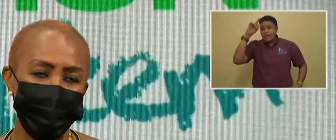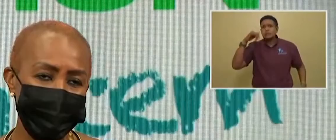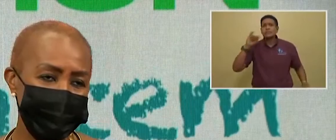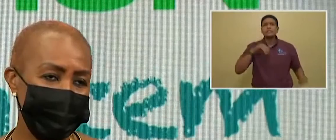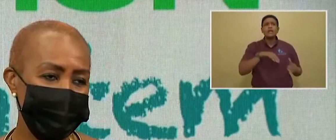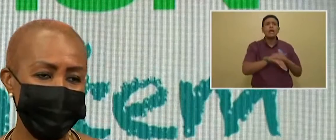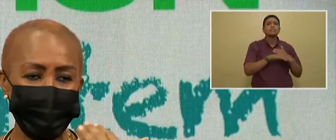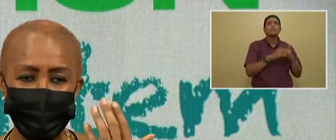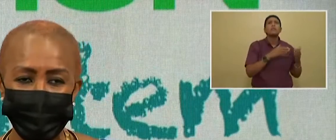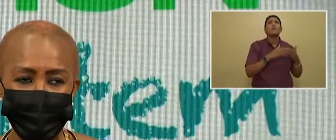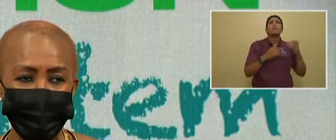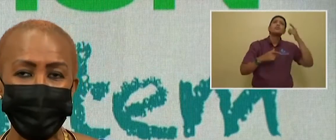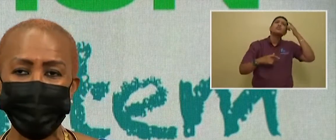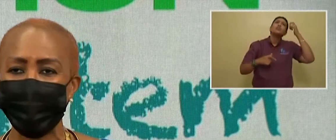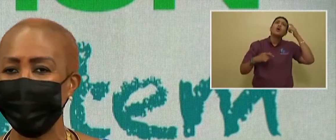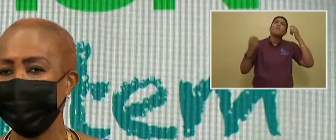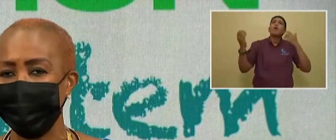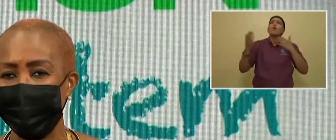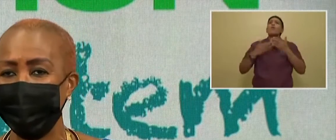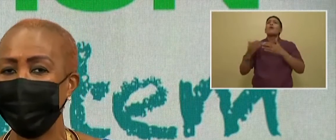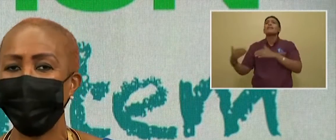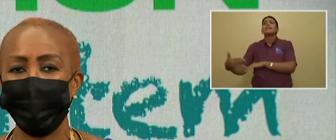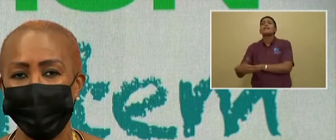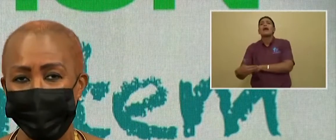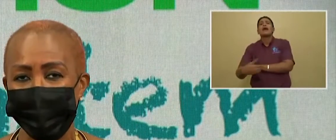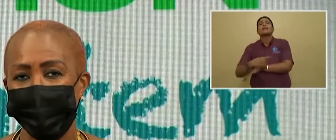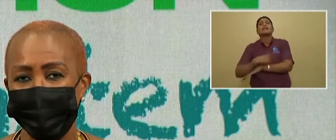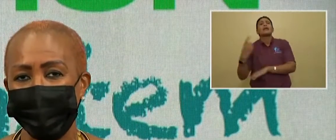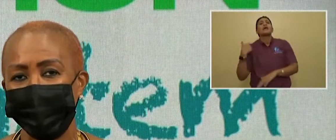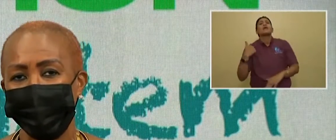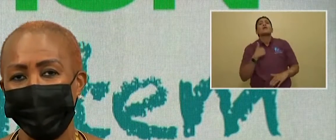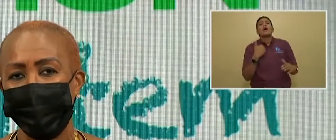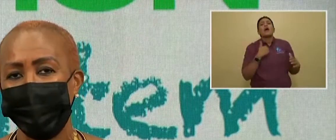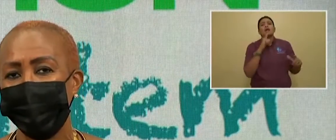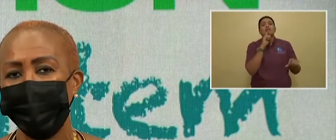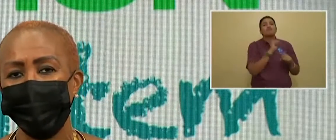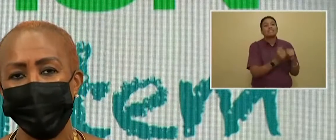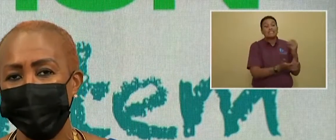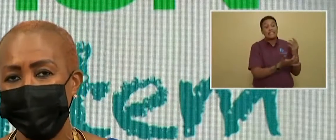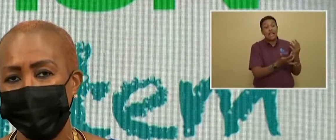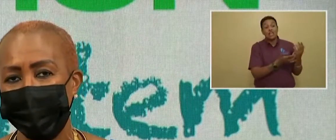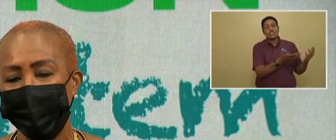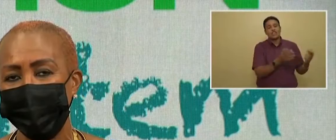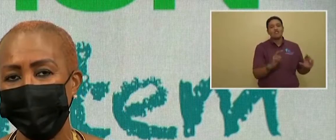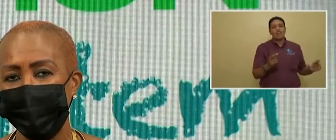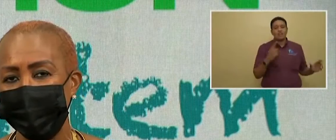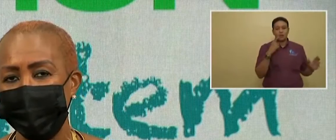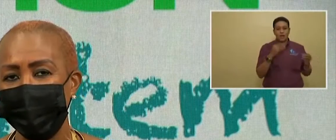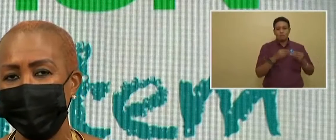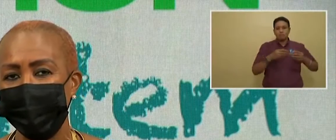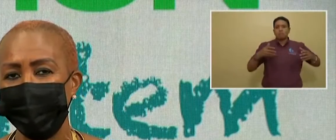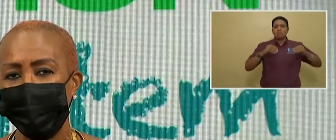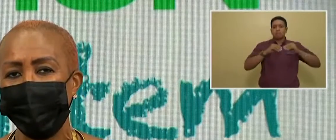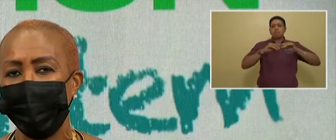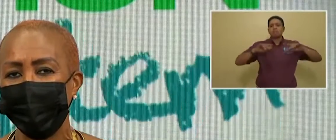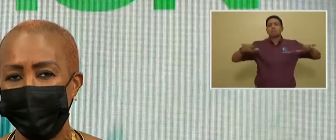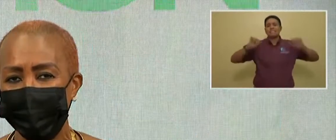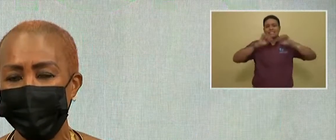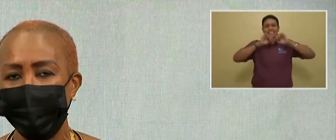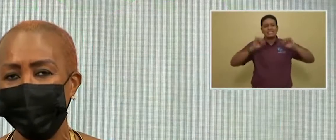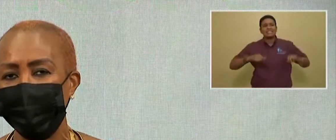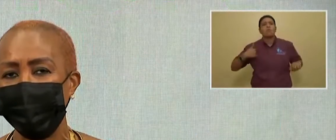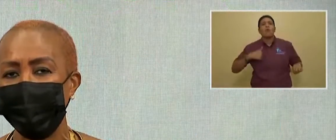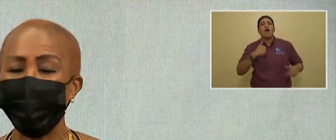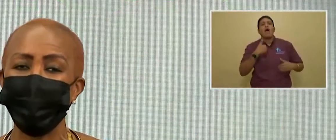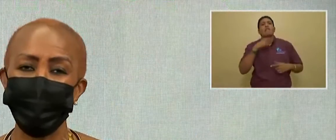it's summer, regardless of whether it's night or day, and we have the technology. We can scale it up across the system, and we have